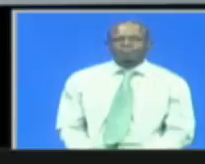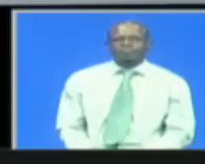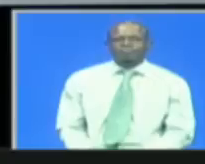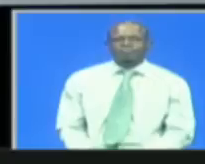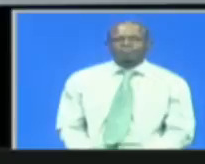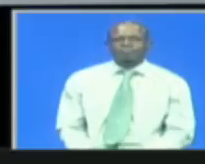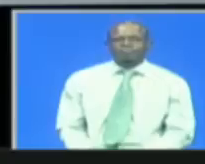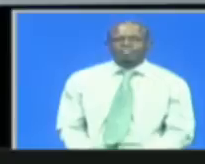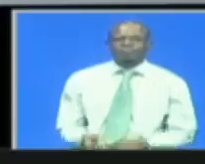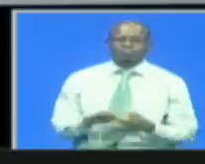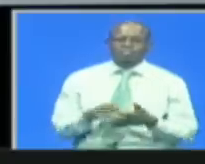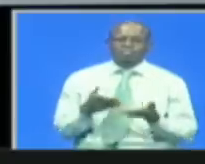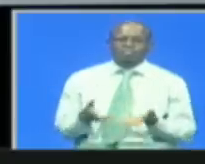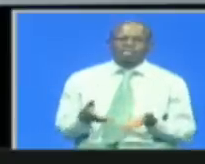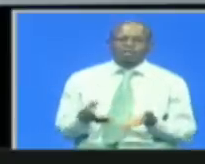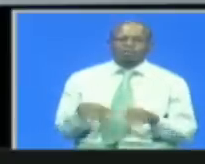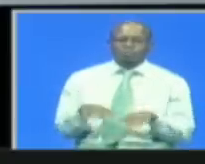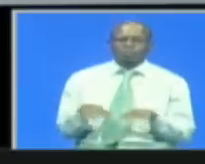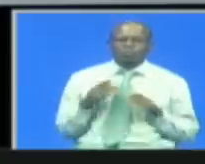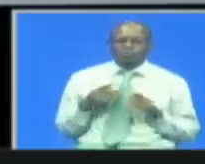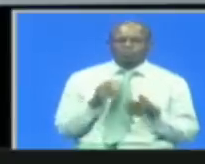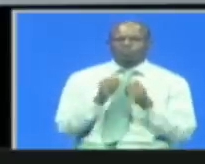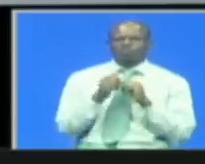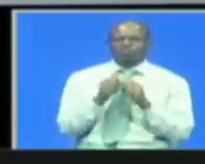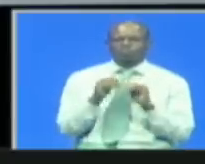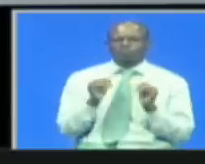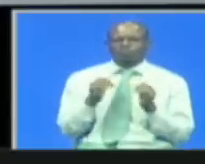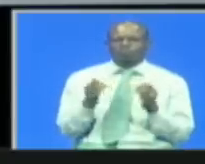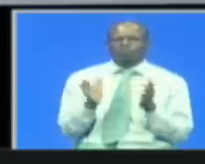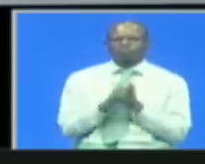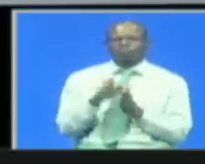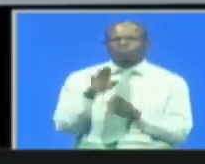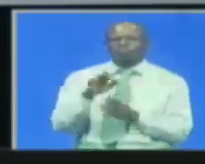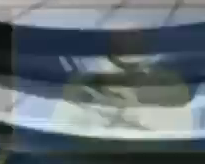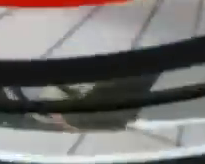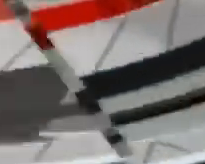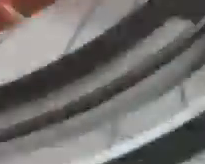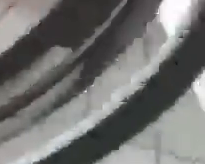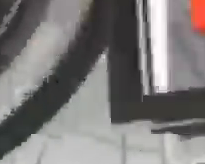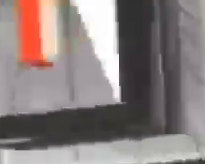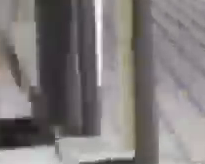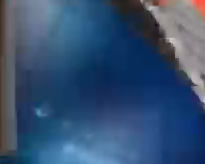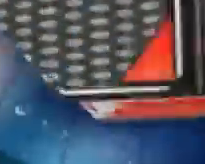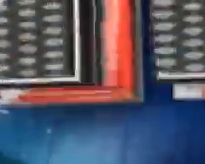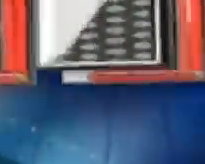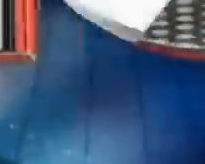Next up on NTV, it's the sports news with Brian Otwell. Don't go far.